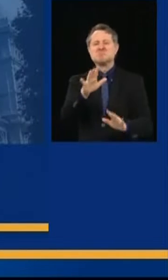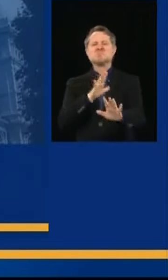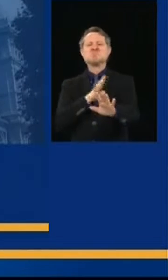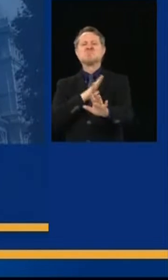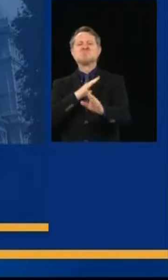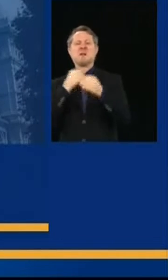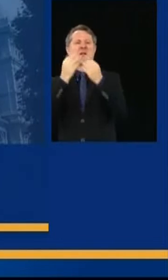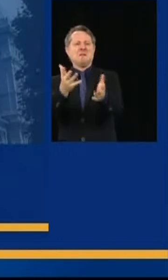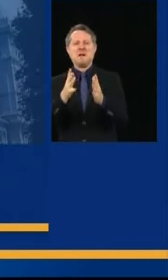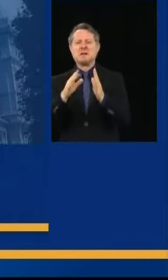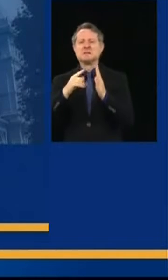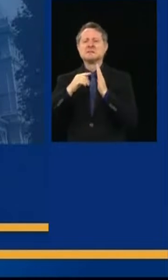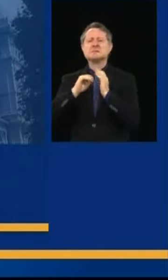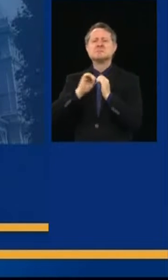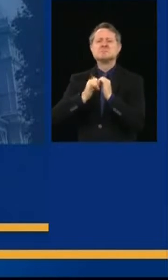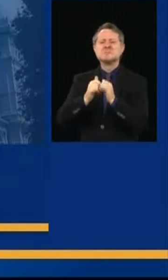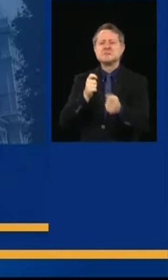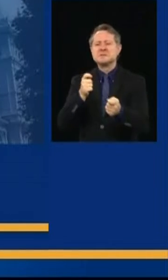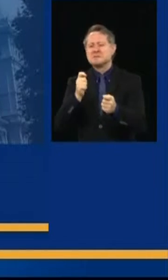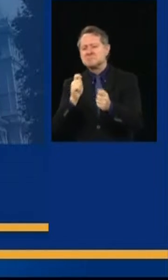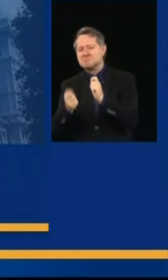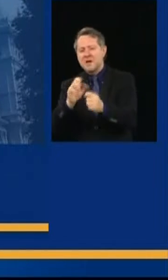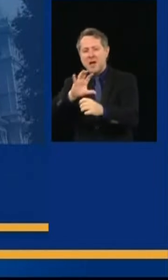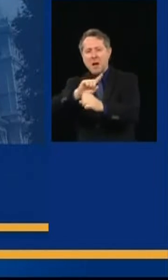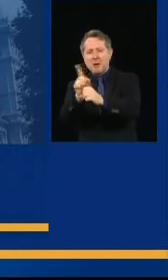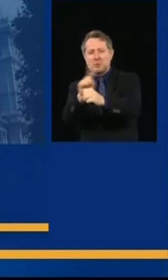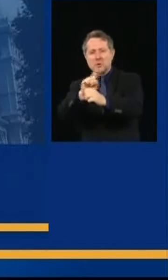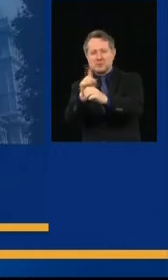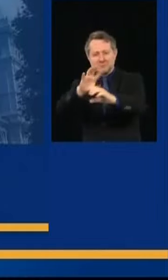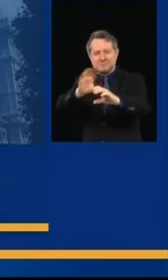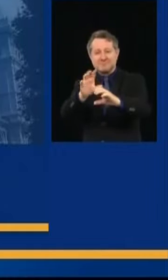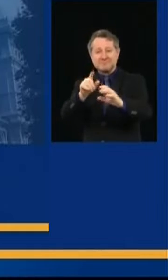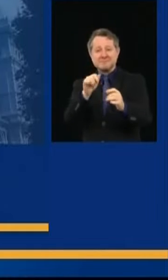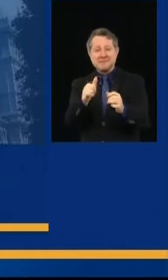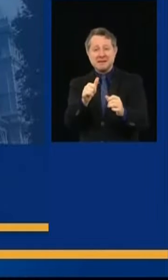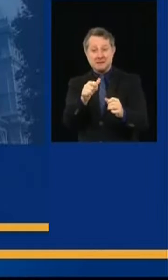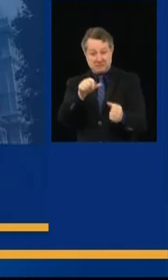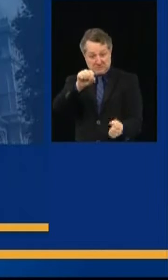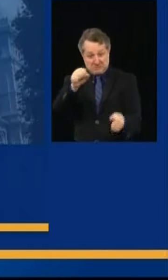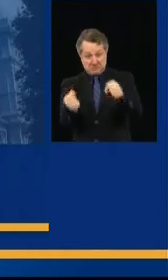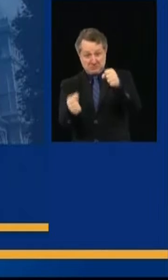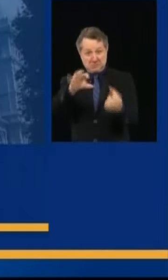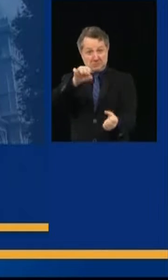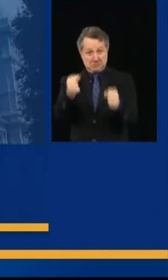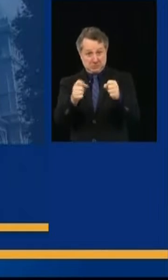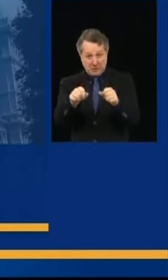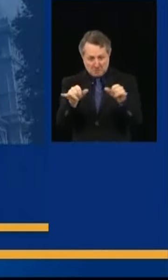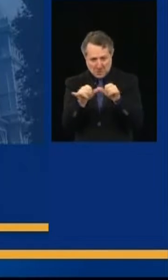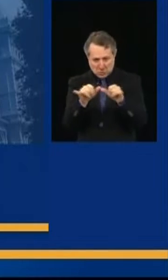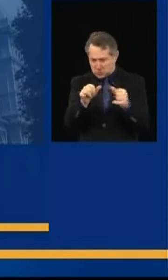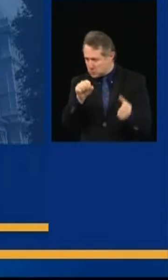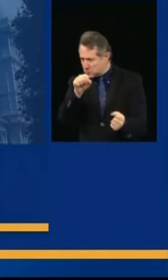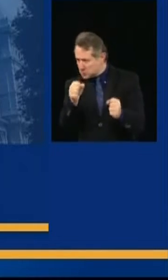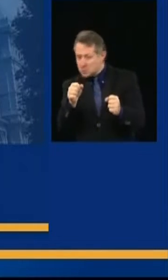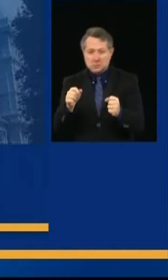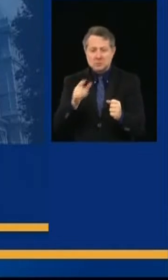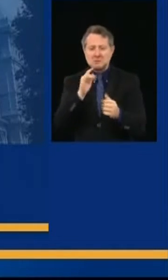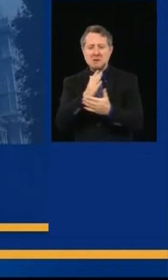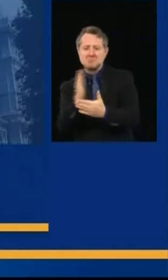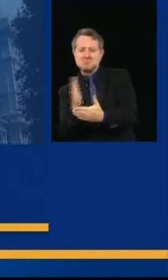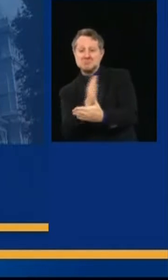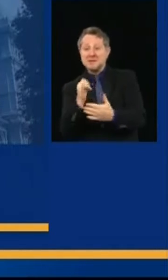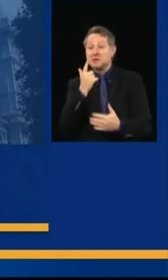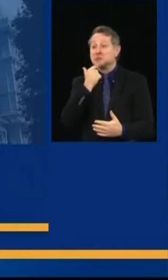too soon? You can measure exactly what you are doing. The red valve is the reopening valve.